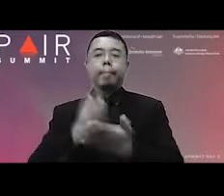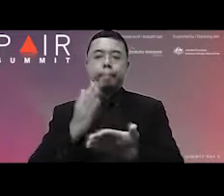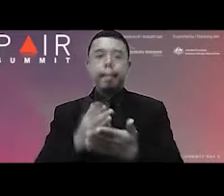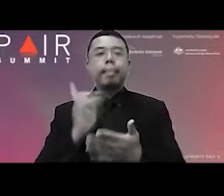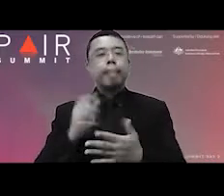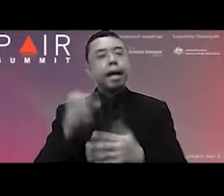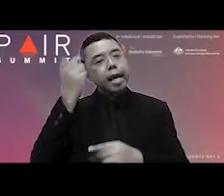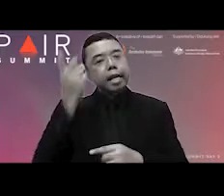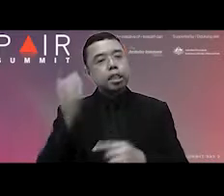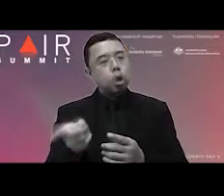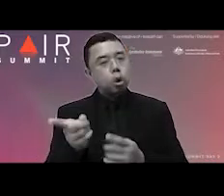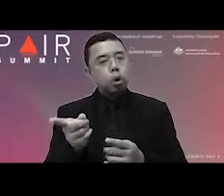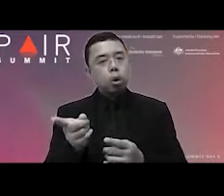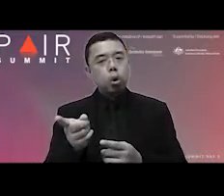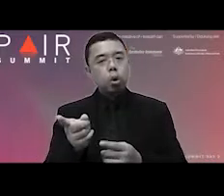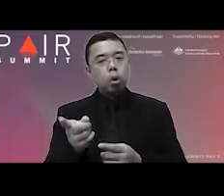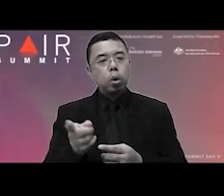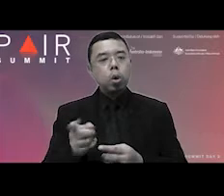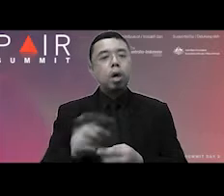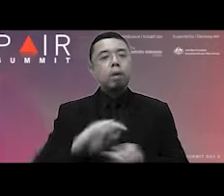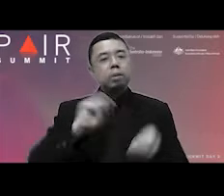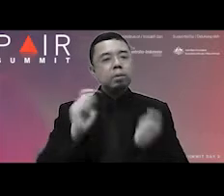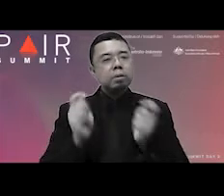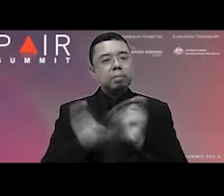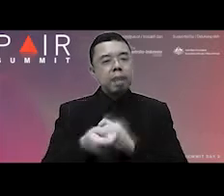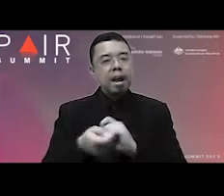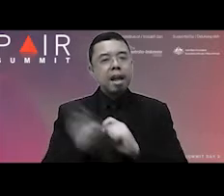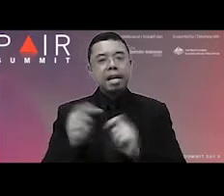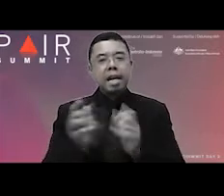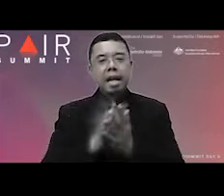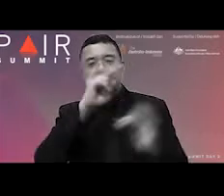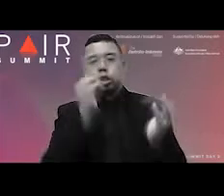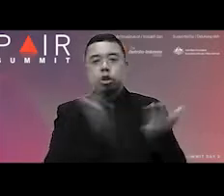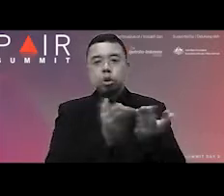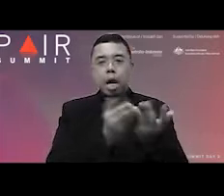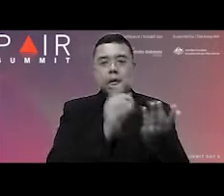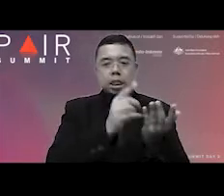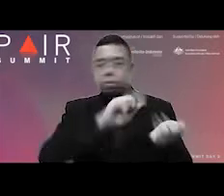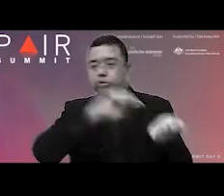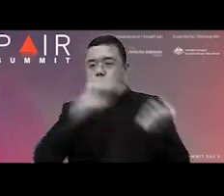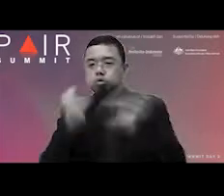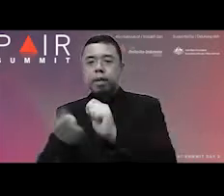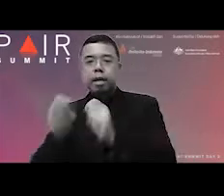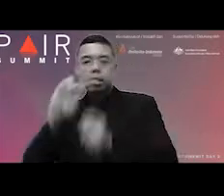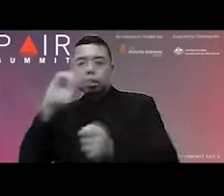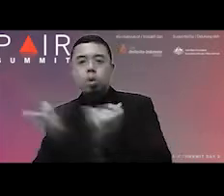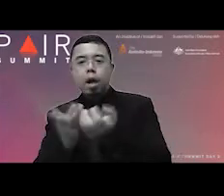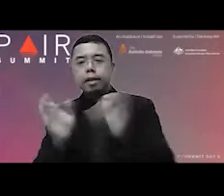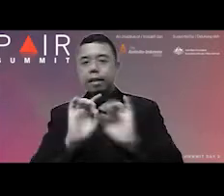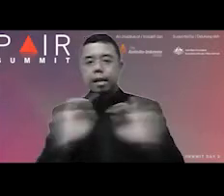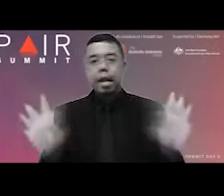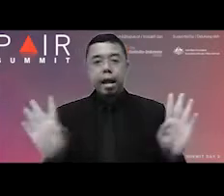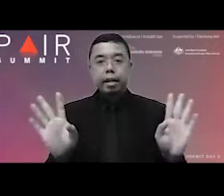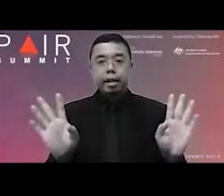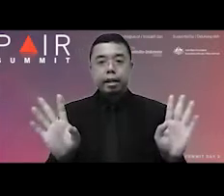Transformation from the existing situation shown in the ideal scenario requires strong leadership at the national level